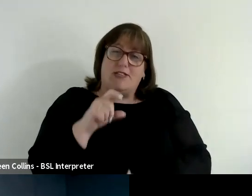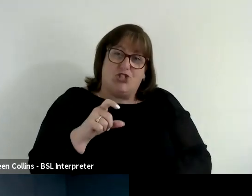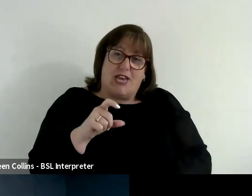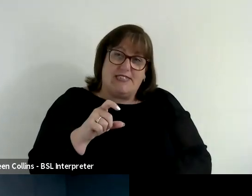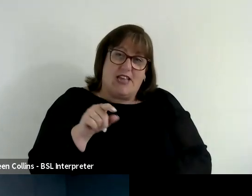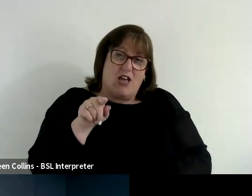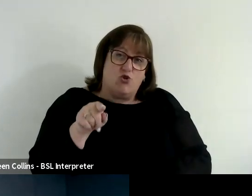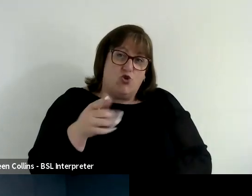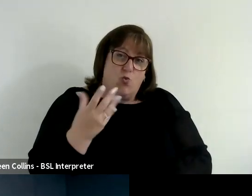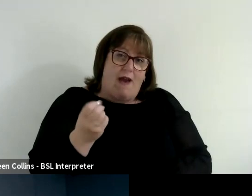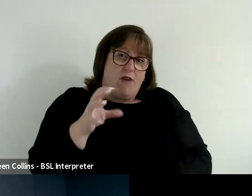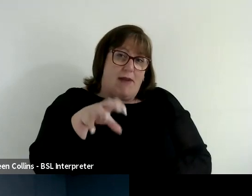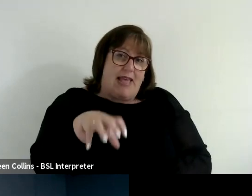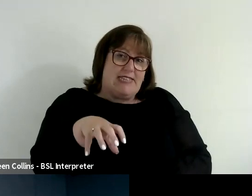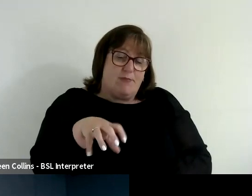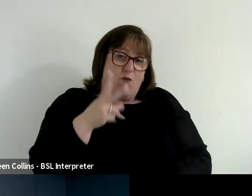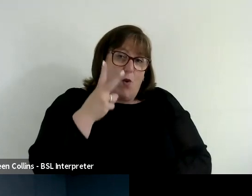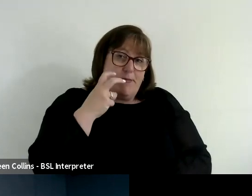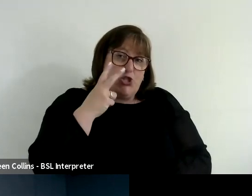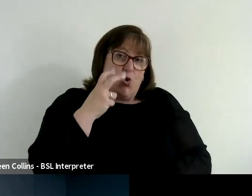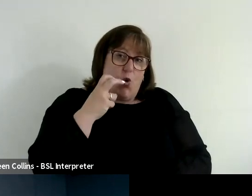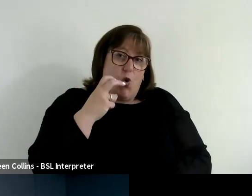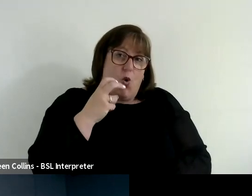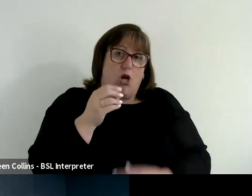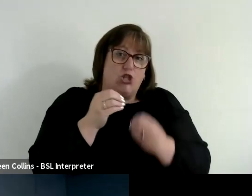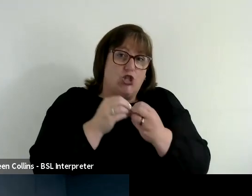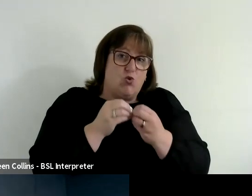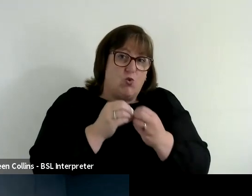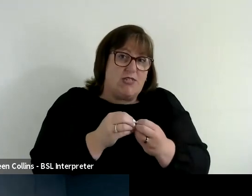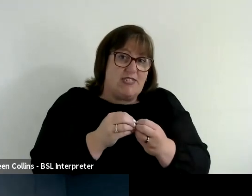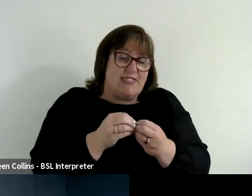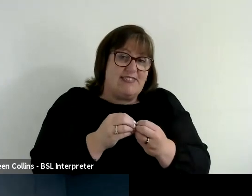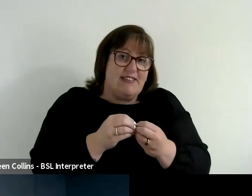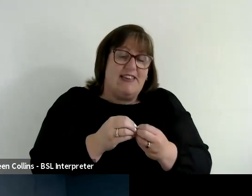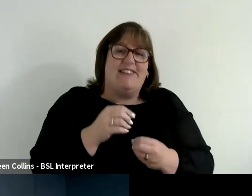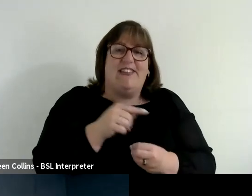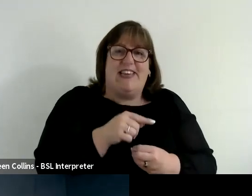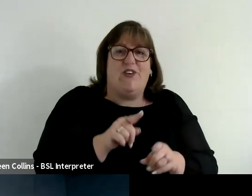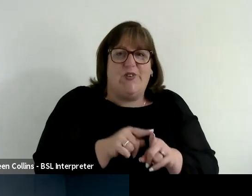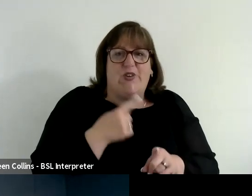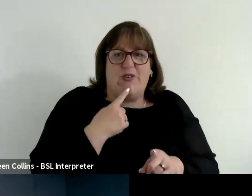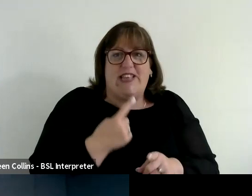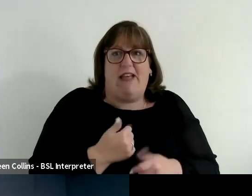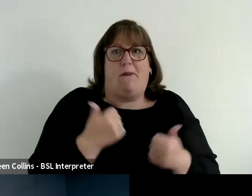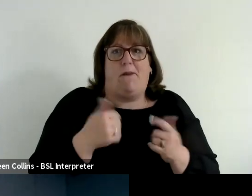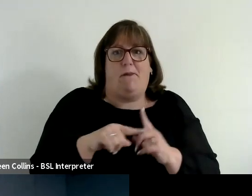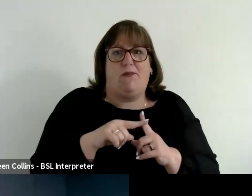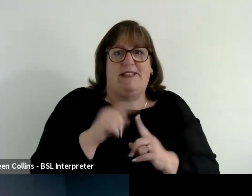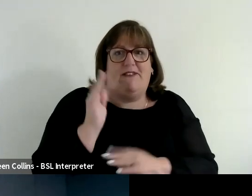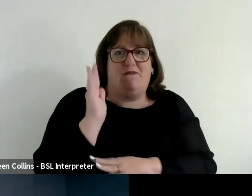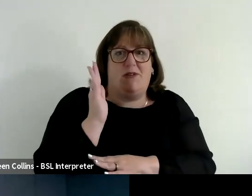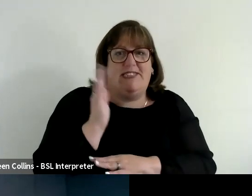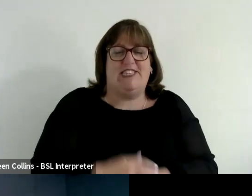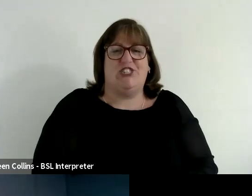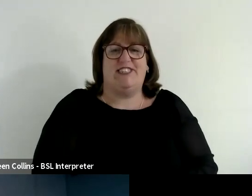part-time or evenings? And he also says such a positive presentation. Thank you. Oh, I love that. And well done for going again. This is another